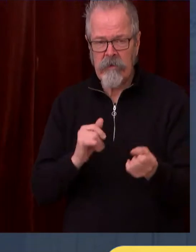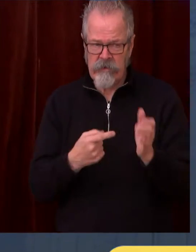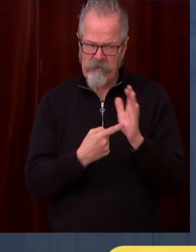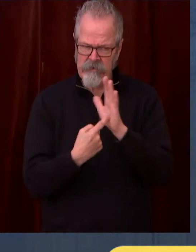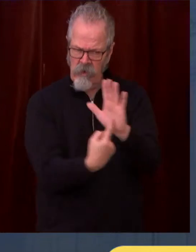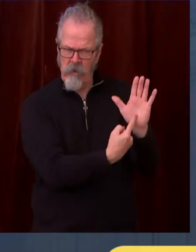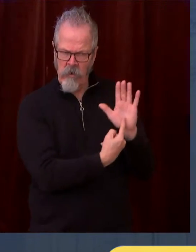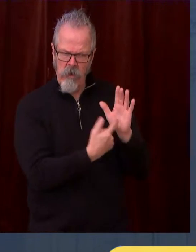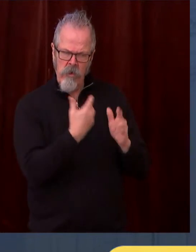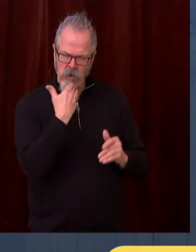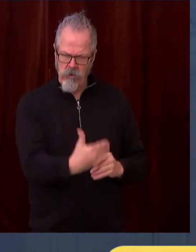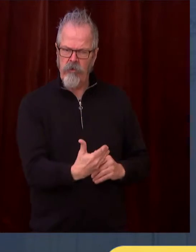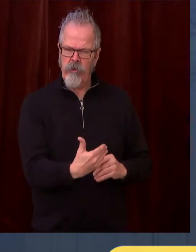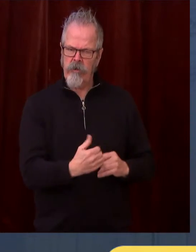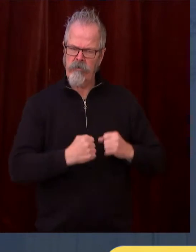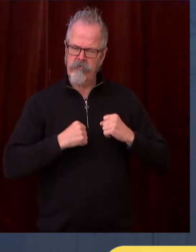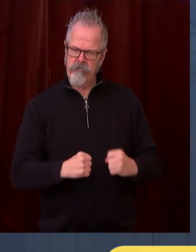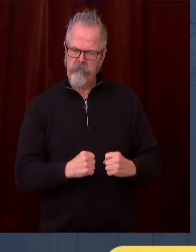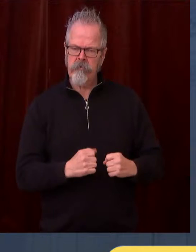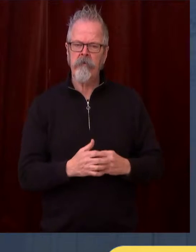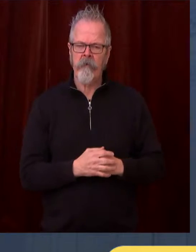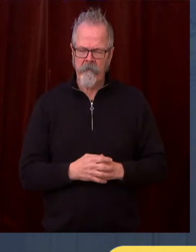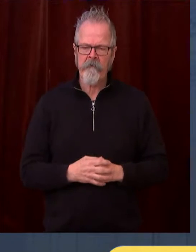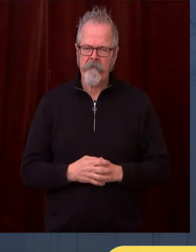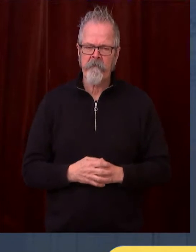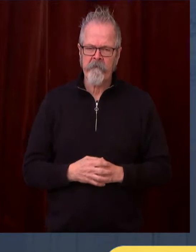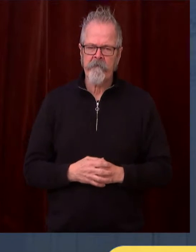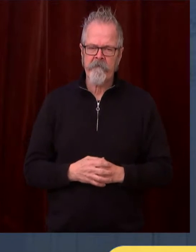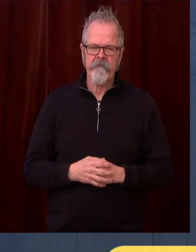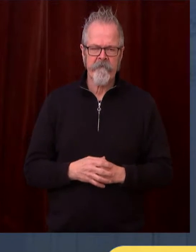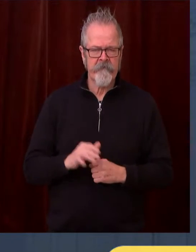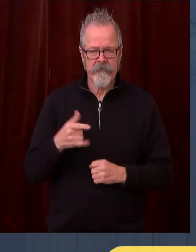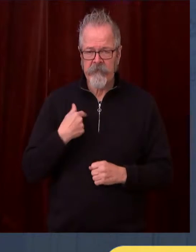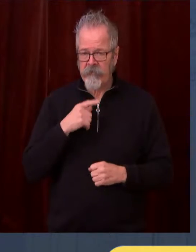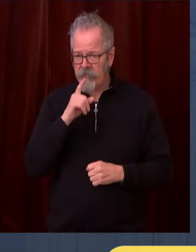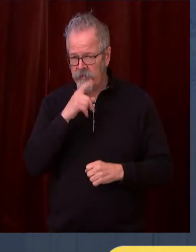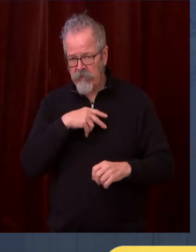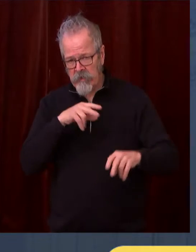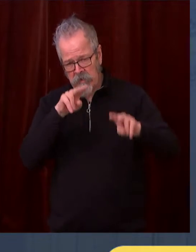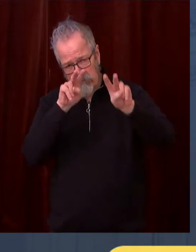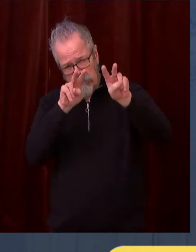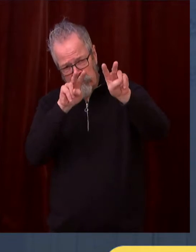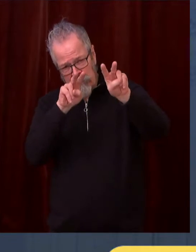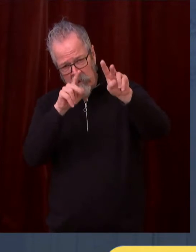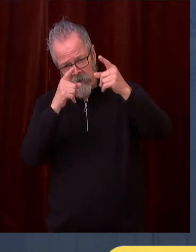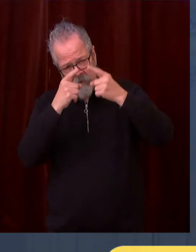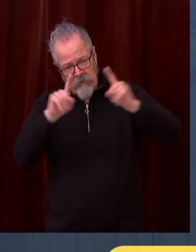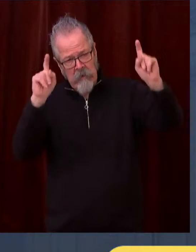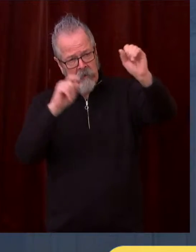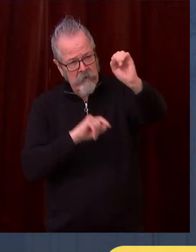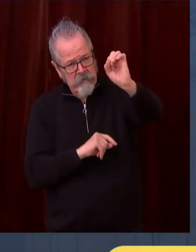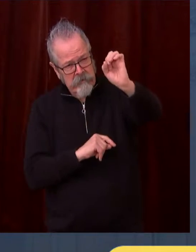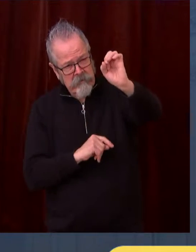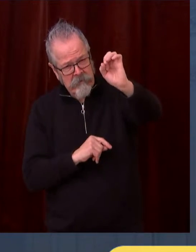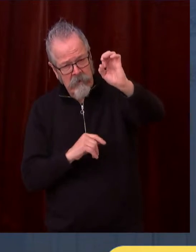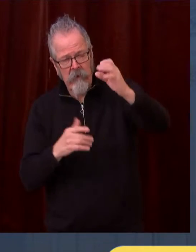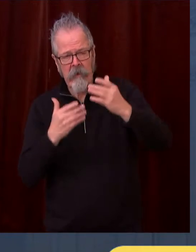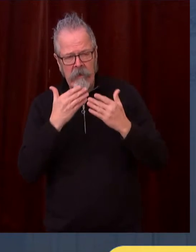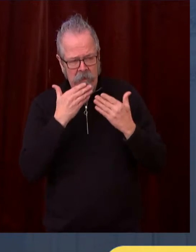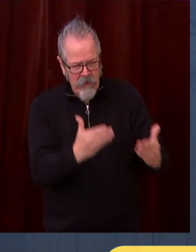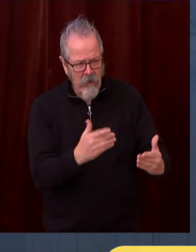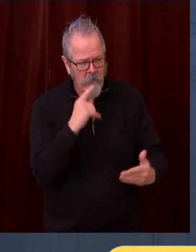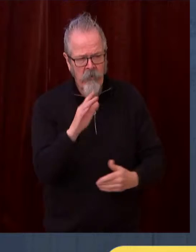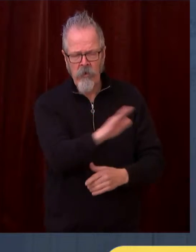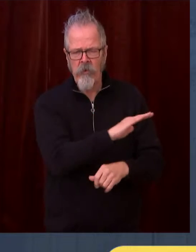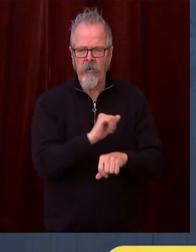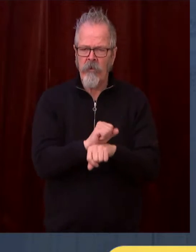road to success of this vaccine. So thank you very much. Now, we've talked